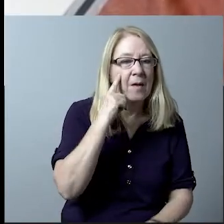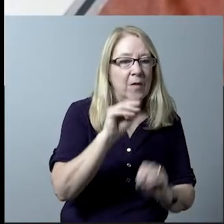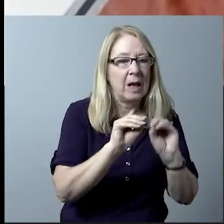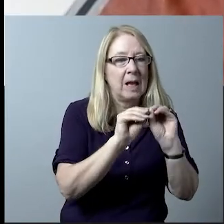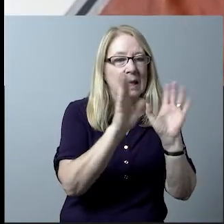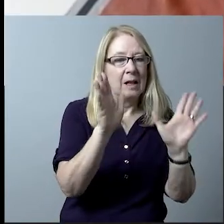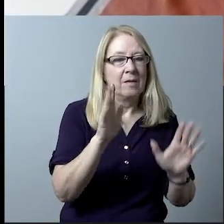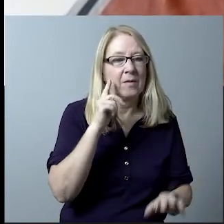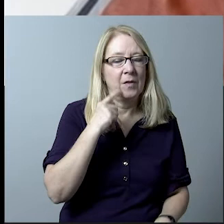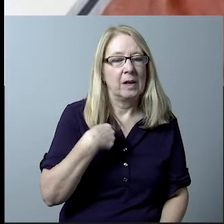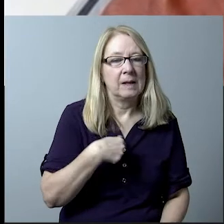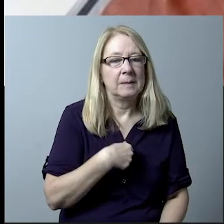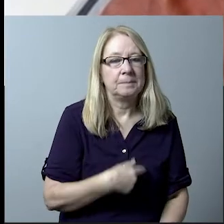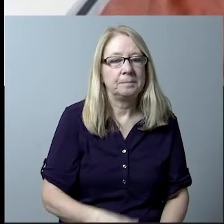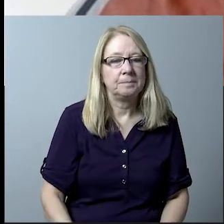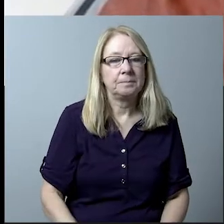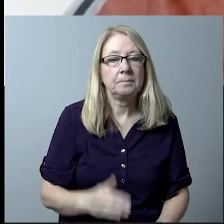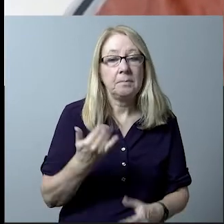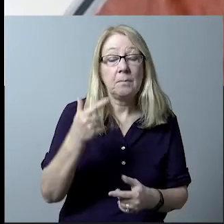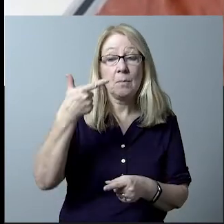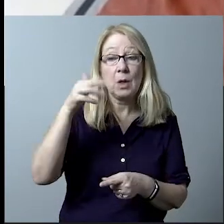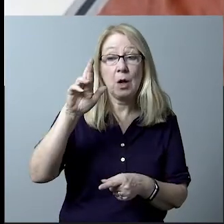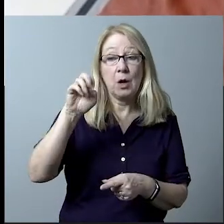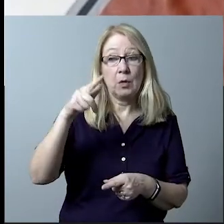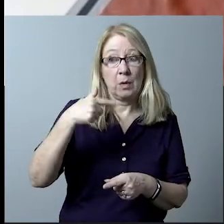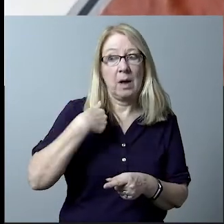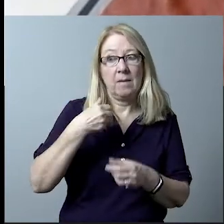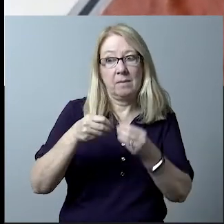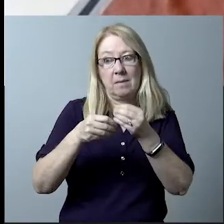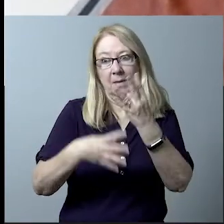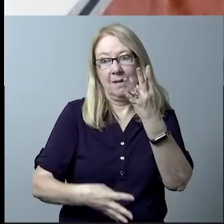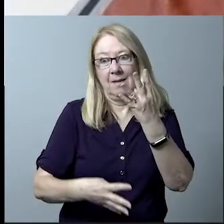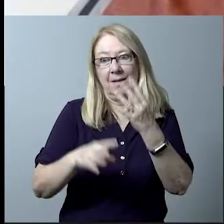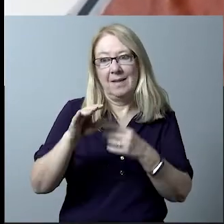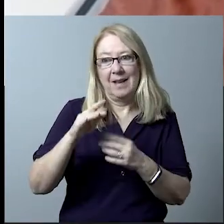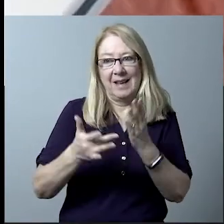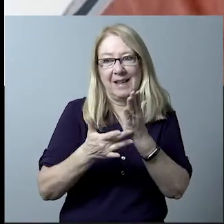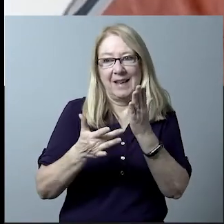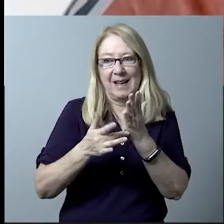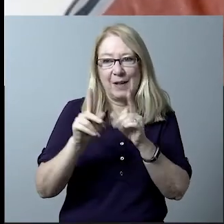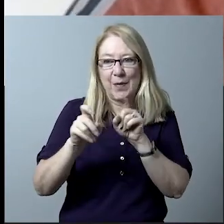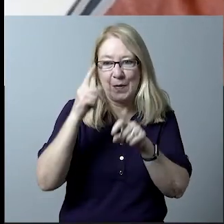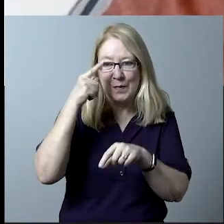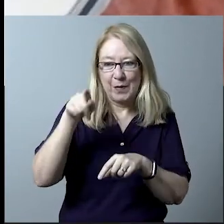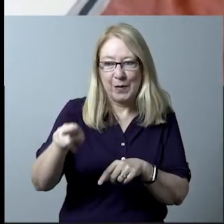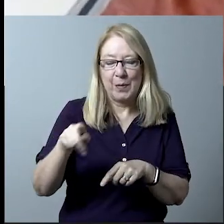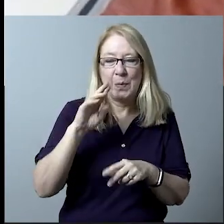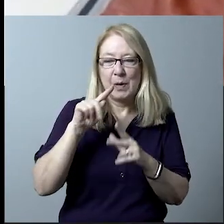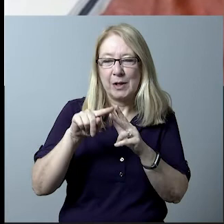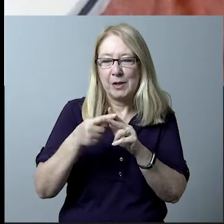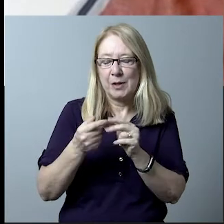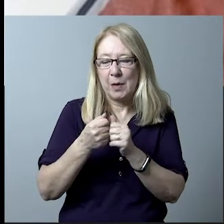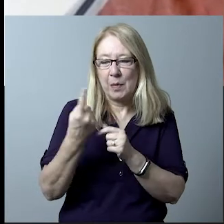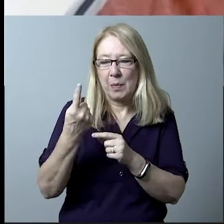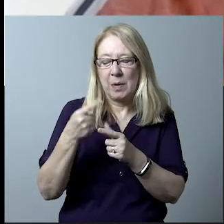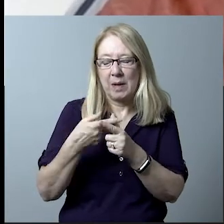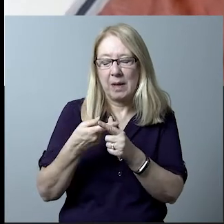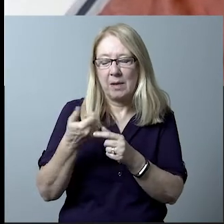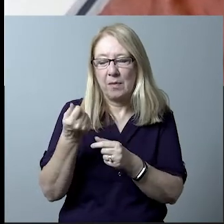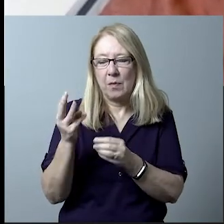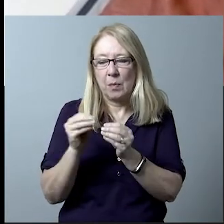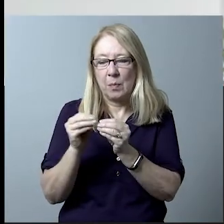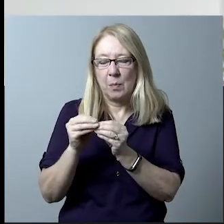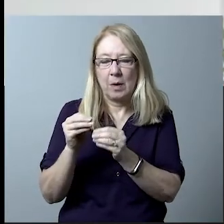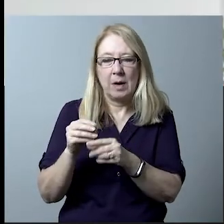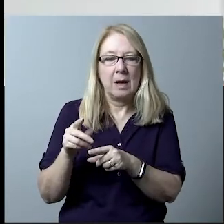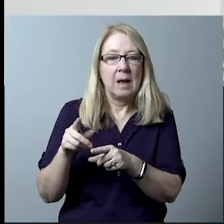All right, thanks for clearing that for us. So. Greg, believe it or not, I have a number of IT questions coming through. So we'll start with one